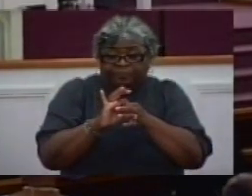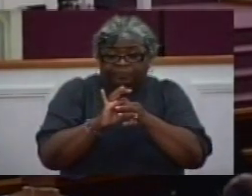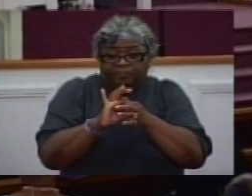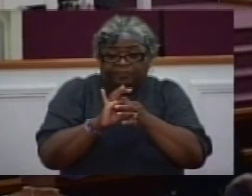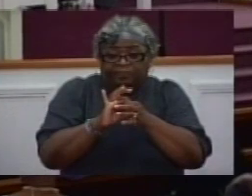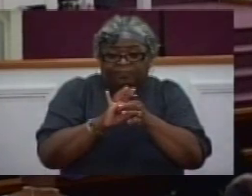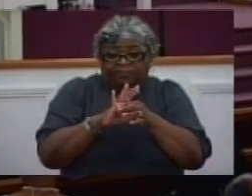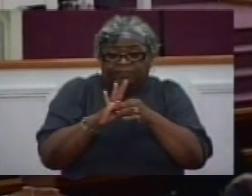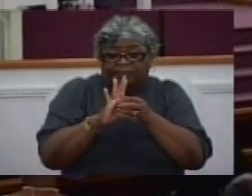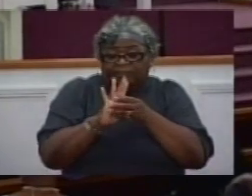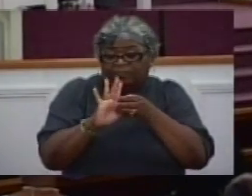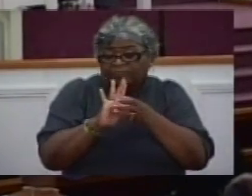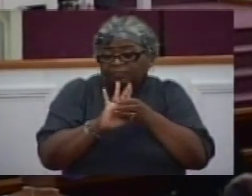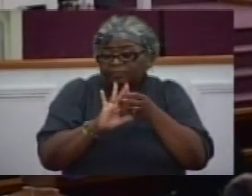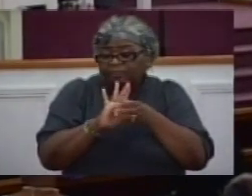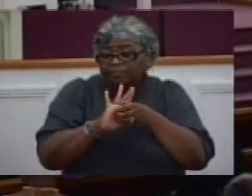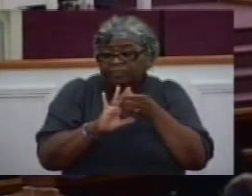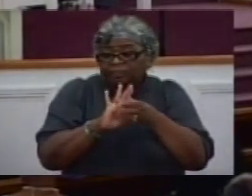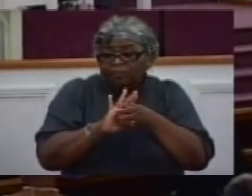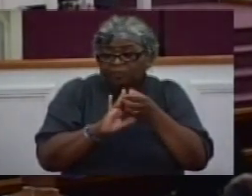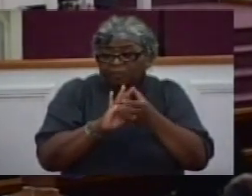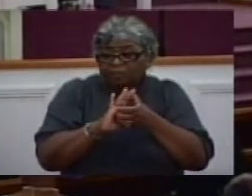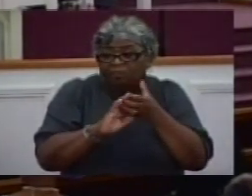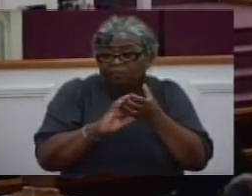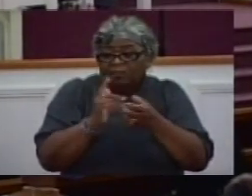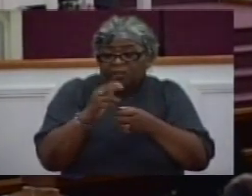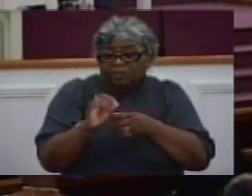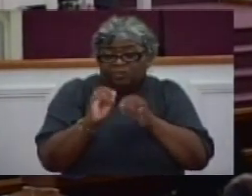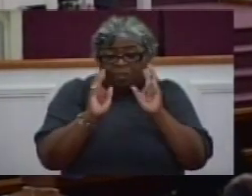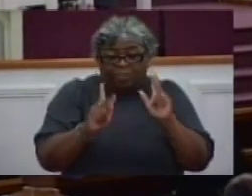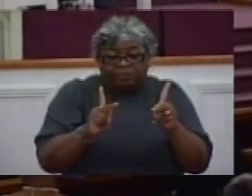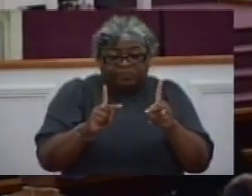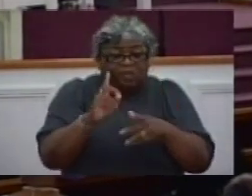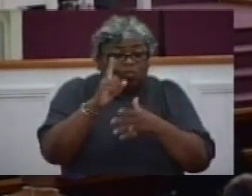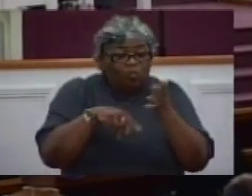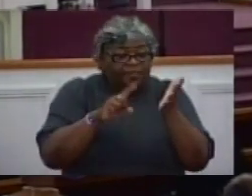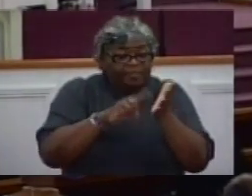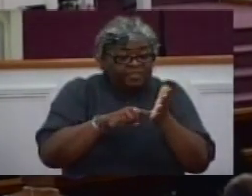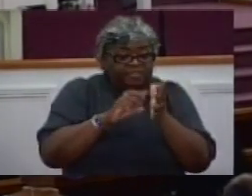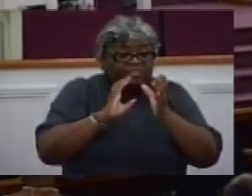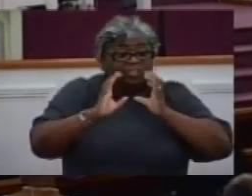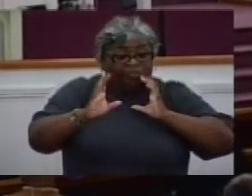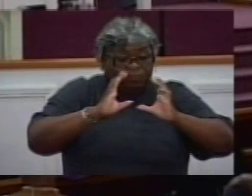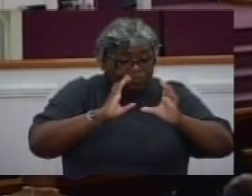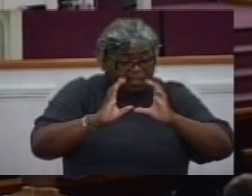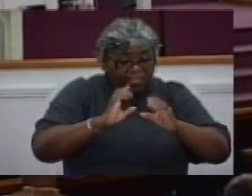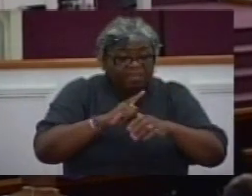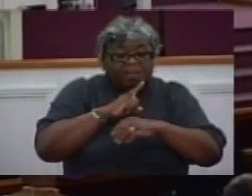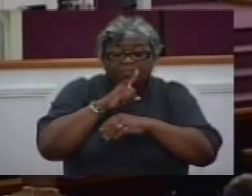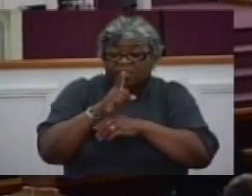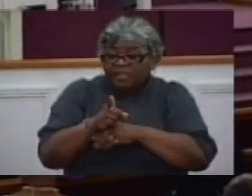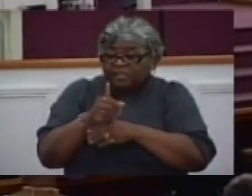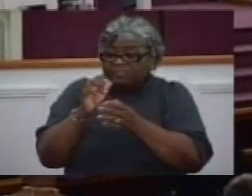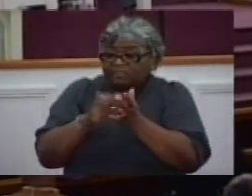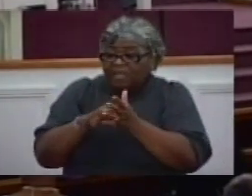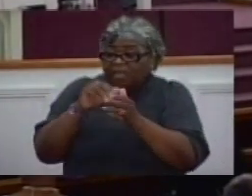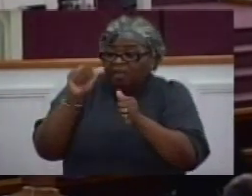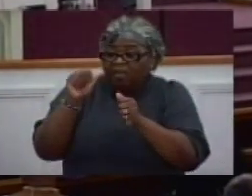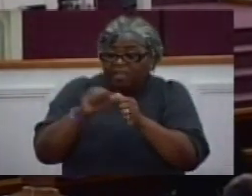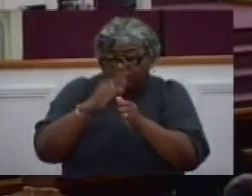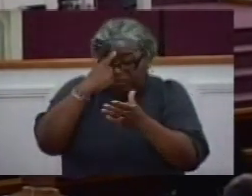or characteristically to a person. What this communicates is that